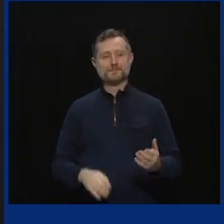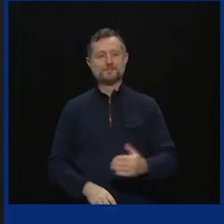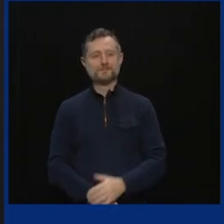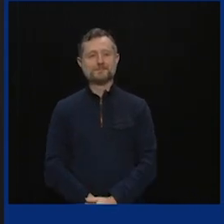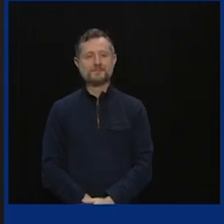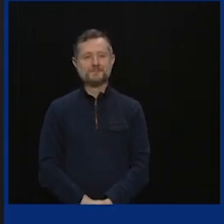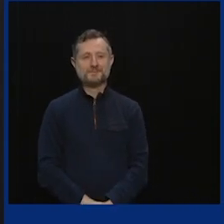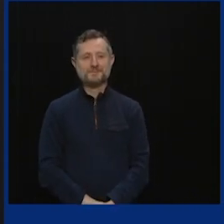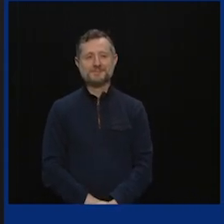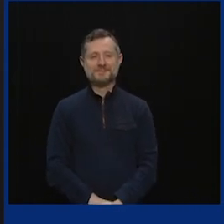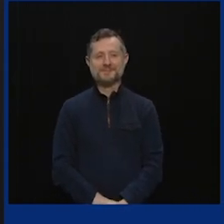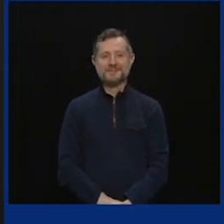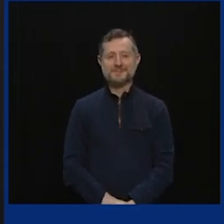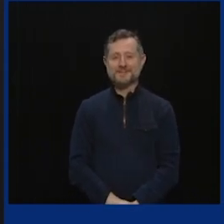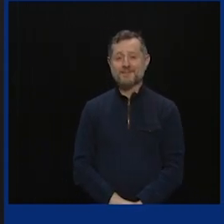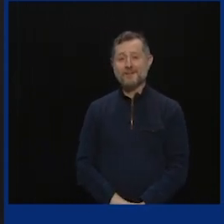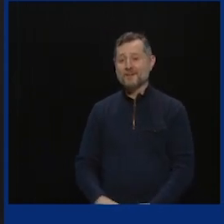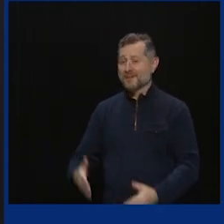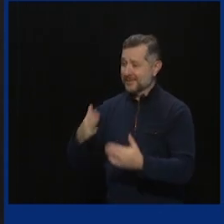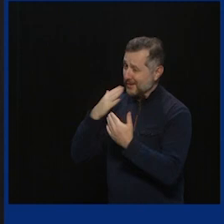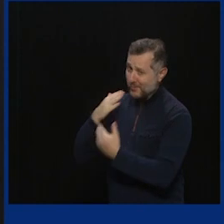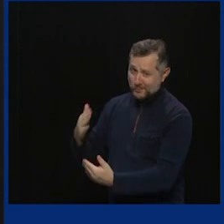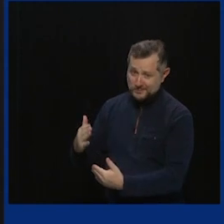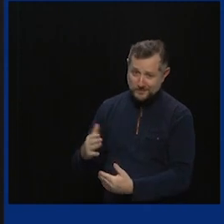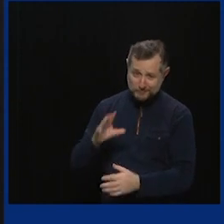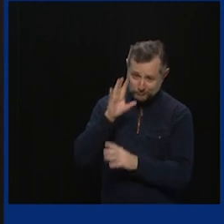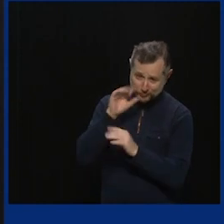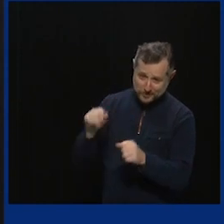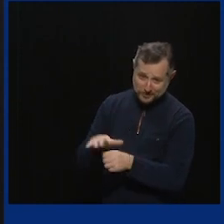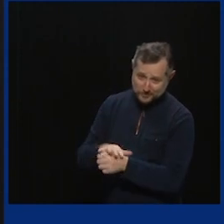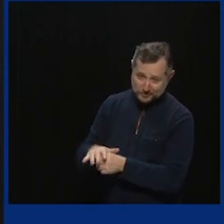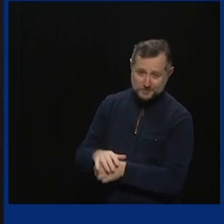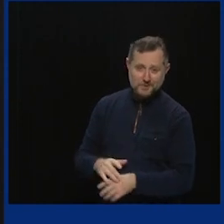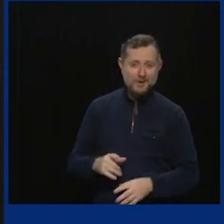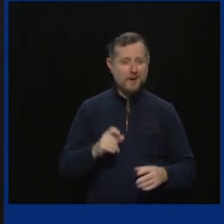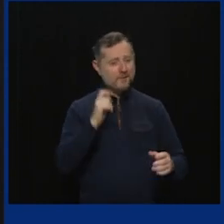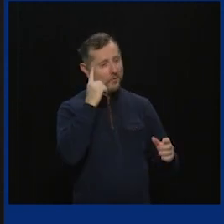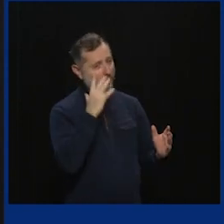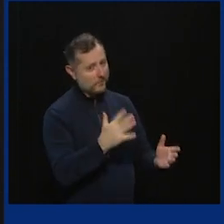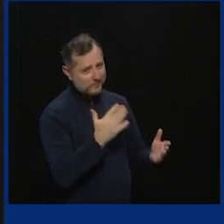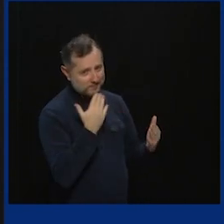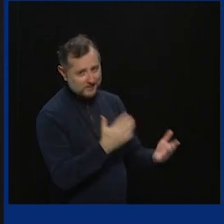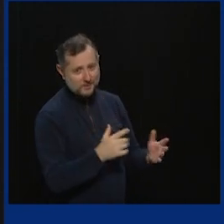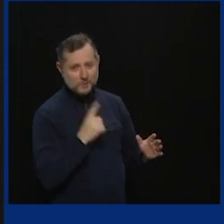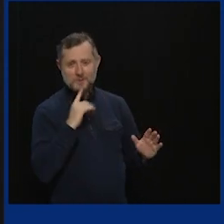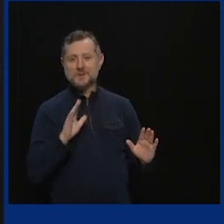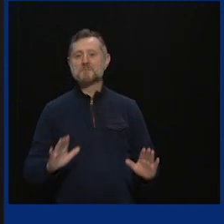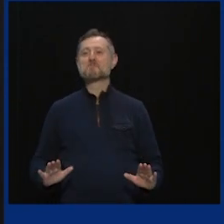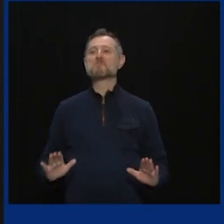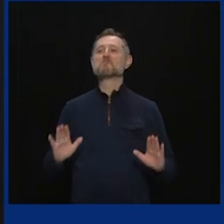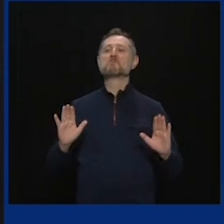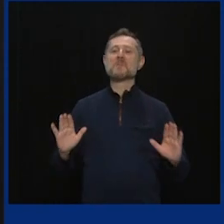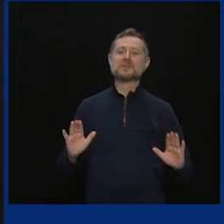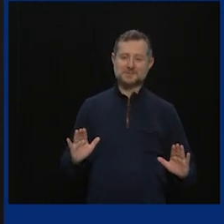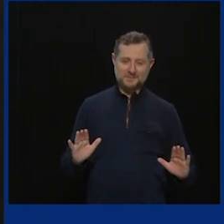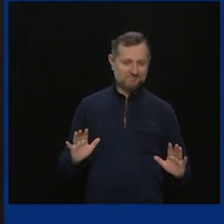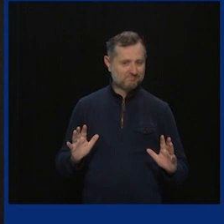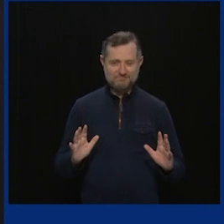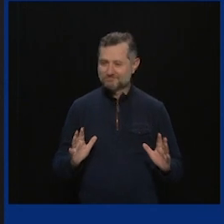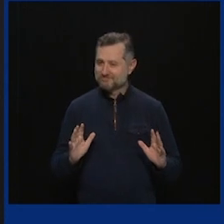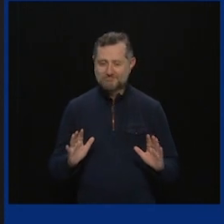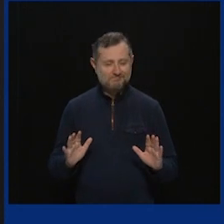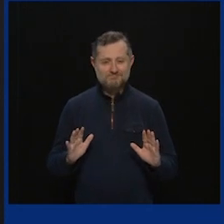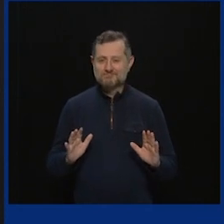Thank you, Borough President Gail Brewer. Thank you, Governor Hochul, for this amazing injection into the arm